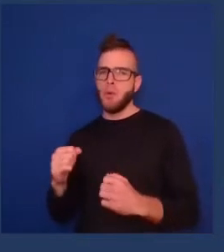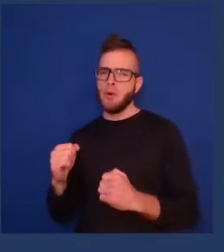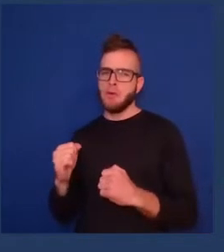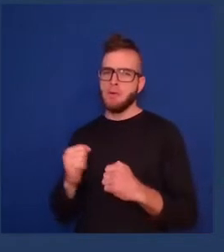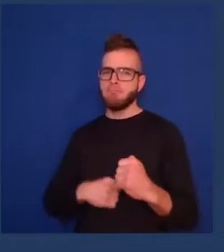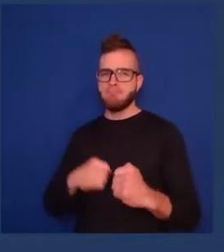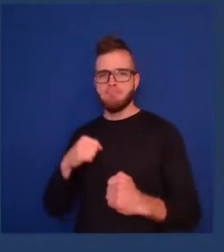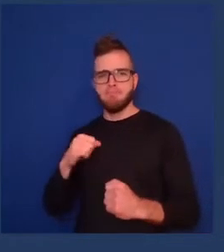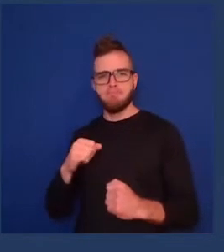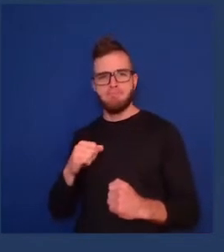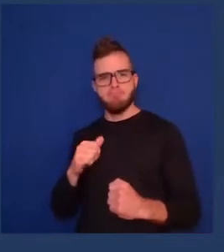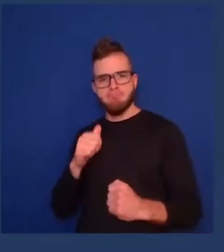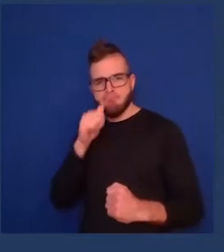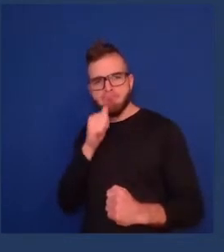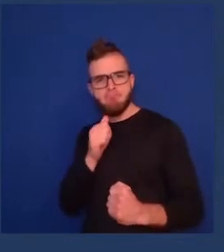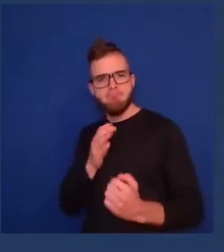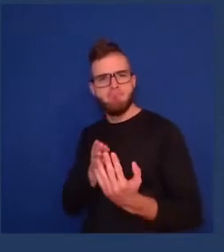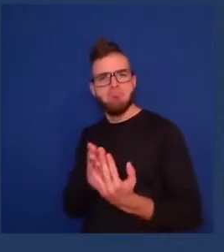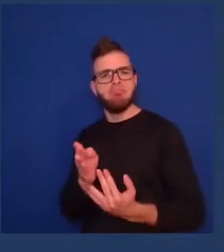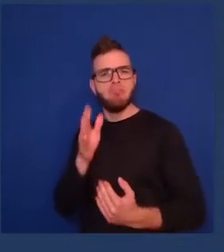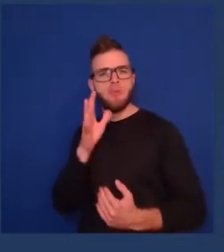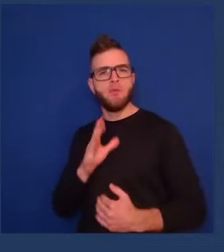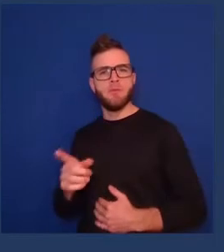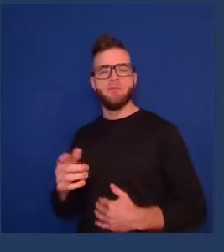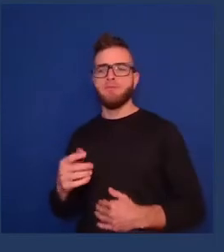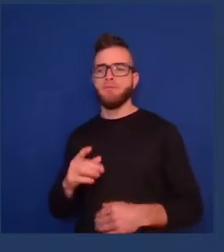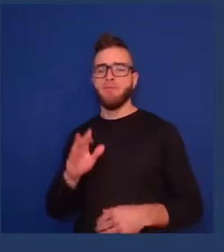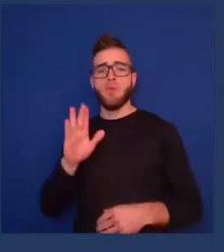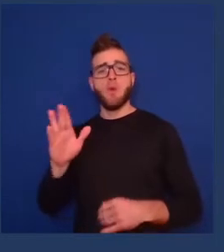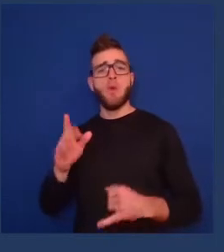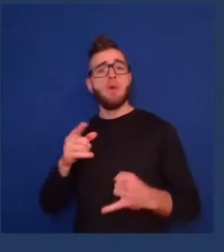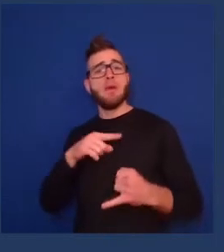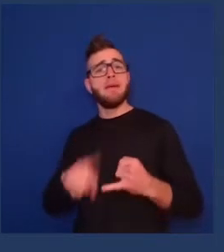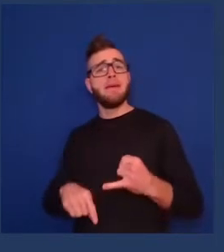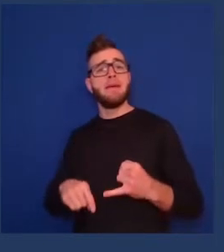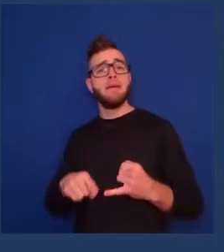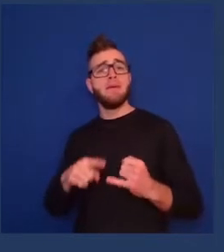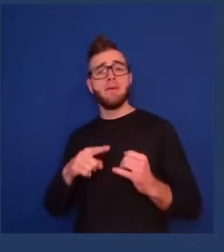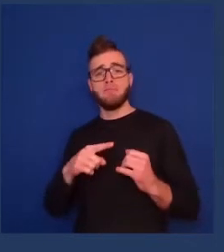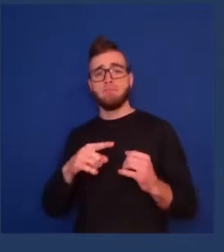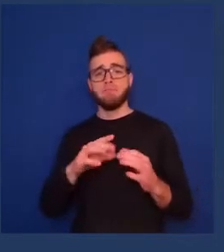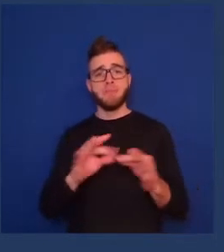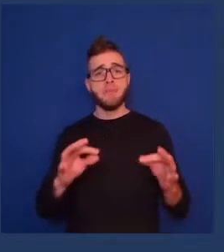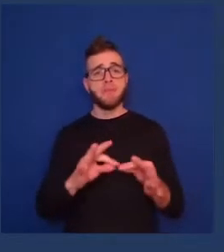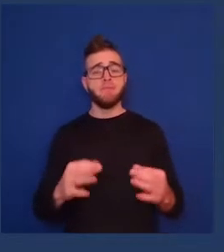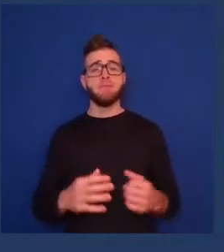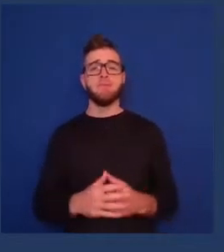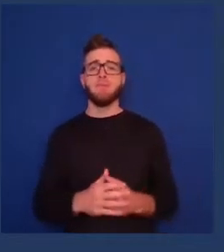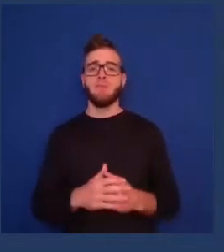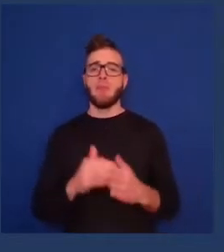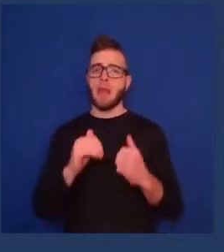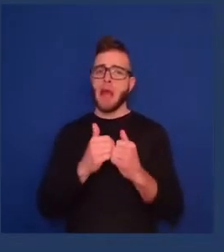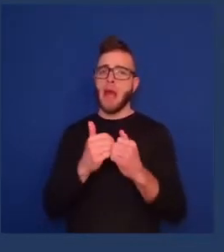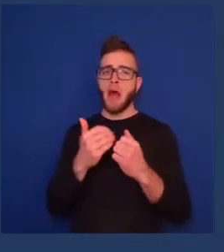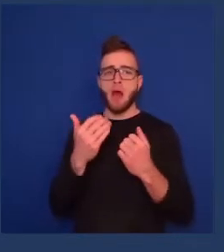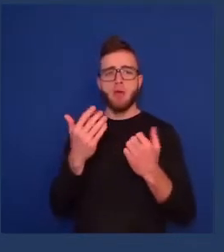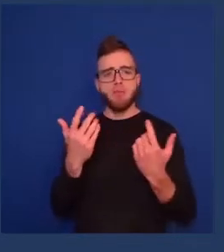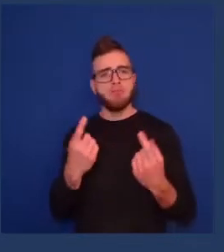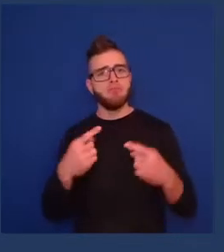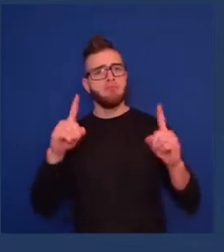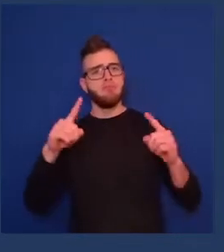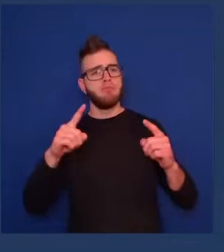woman. But the end result of her message was that the way out of this is service to others.